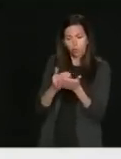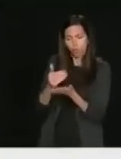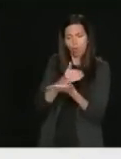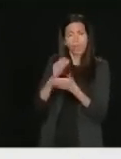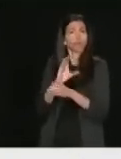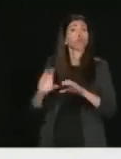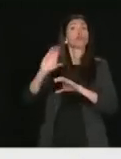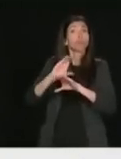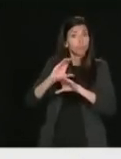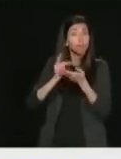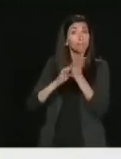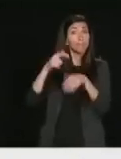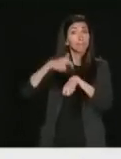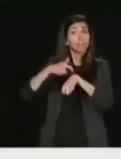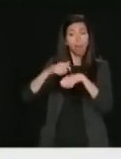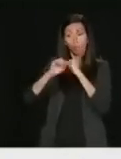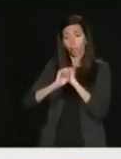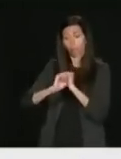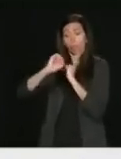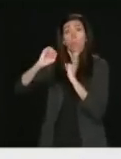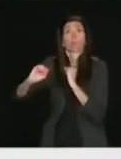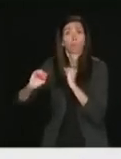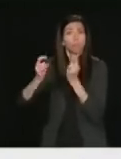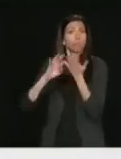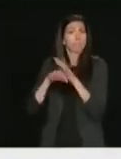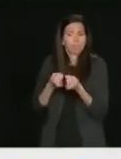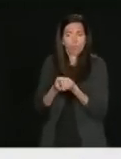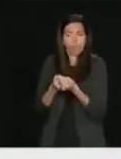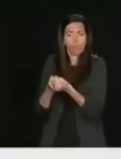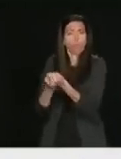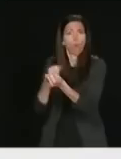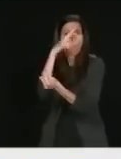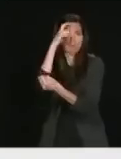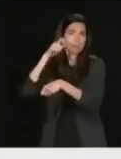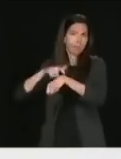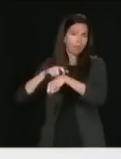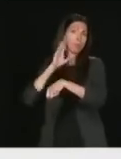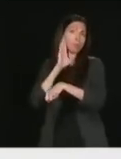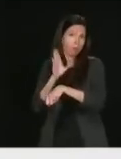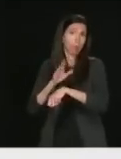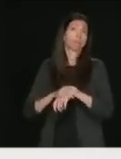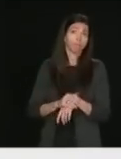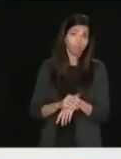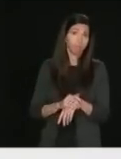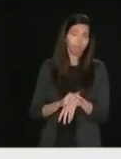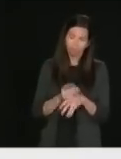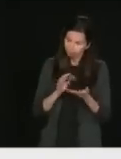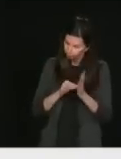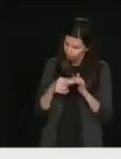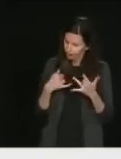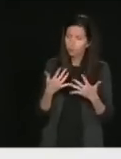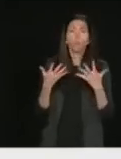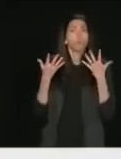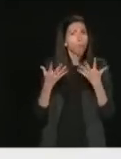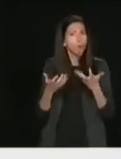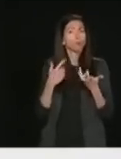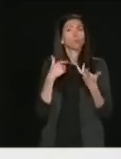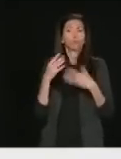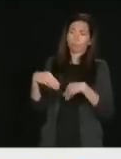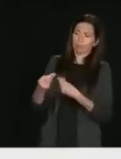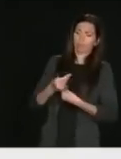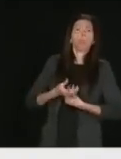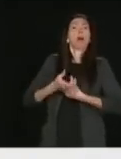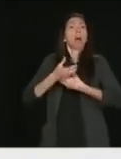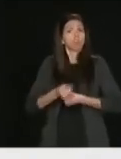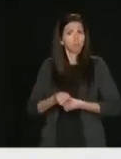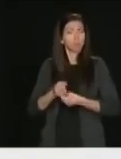is about getting people back to work and giving businesses the confidence to reopen, rehire, and